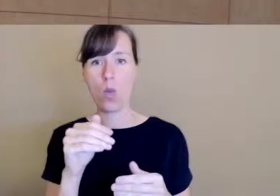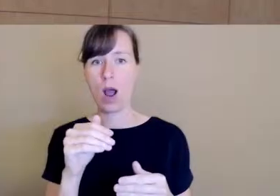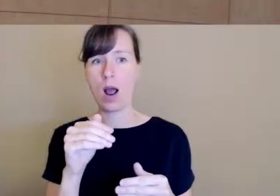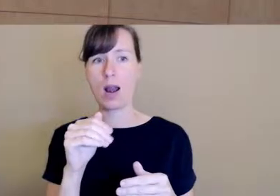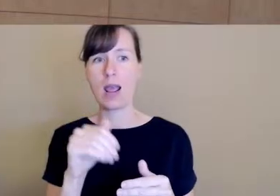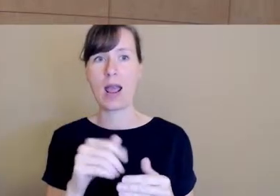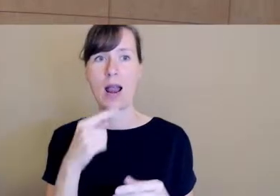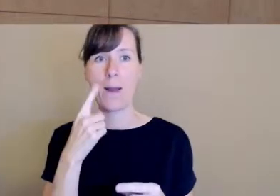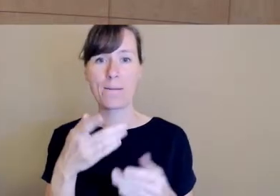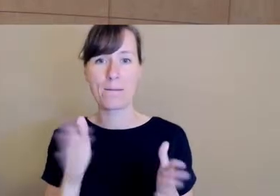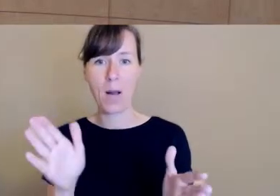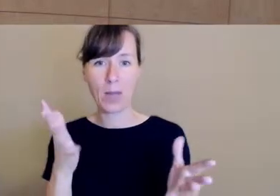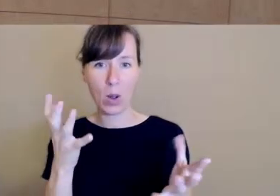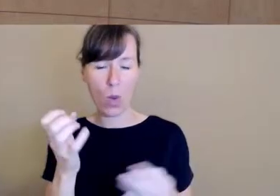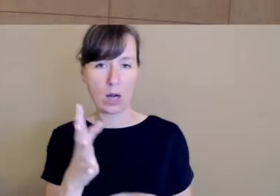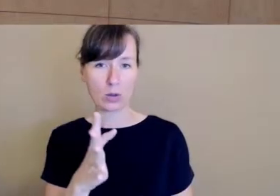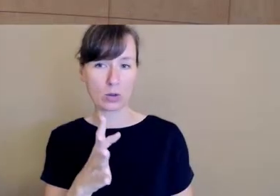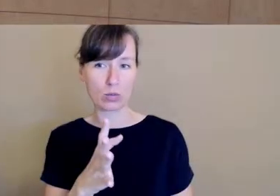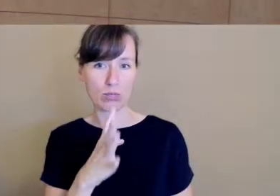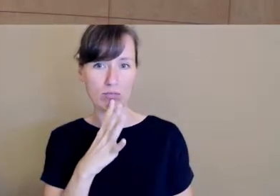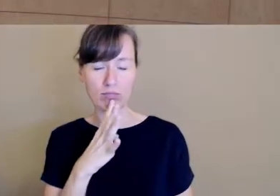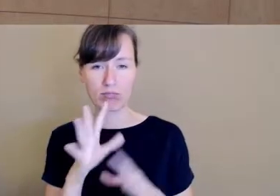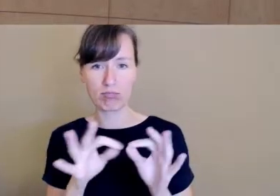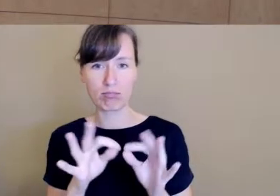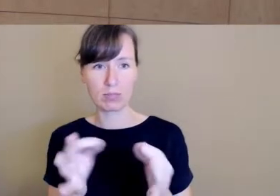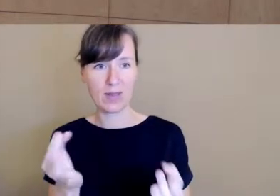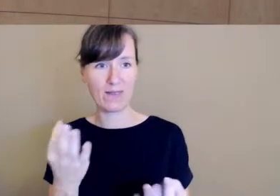to speak on the